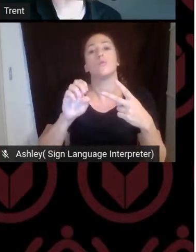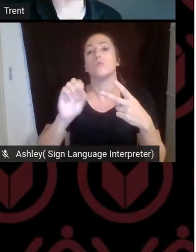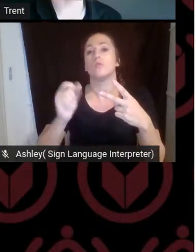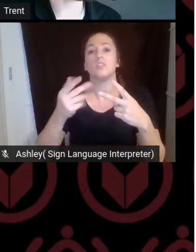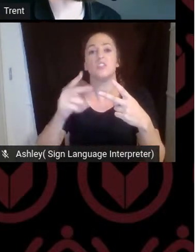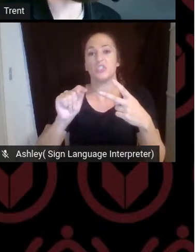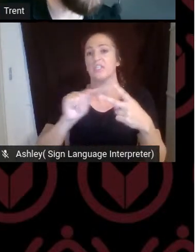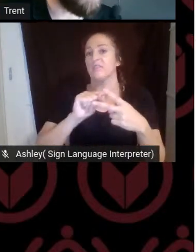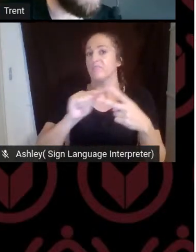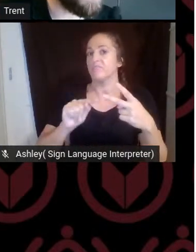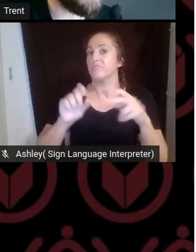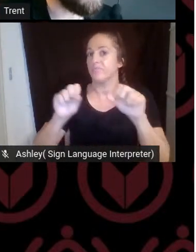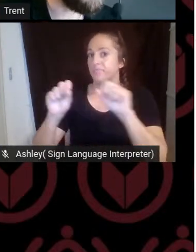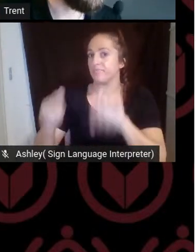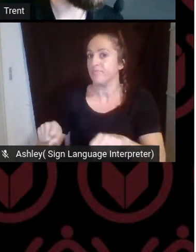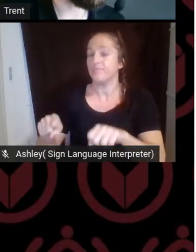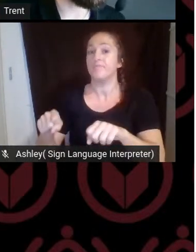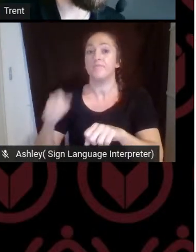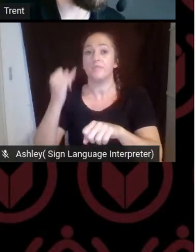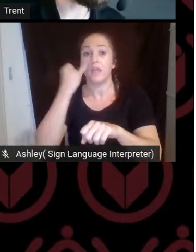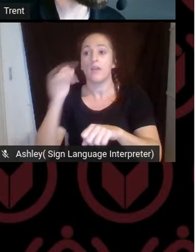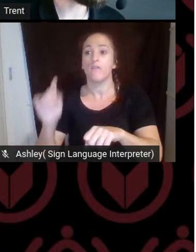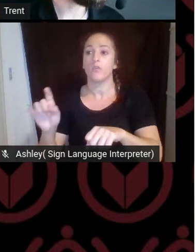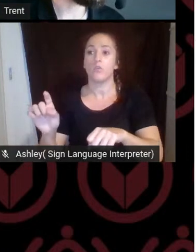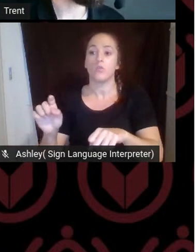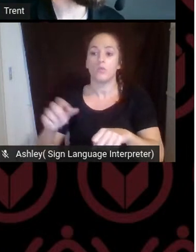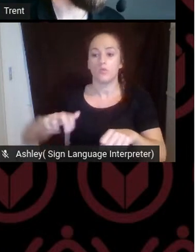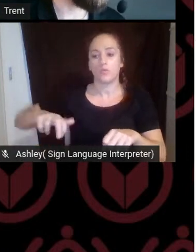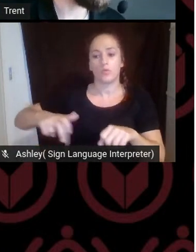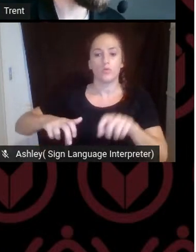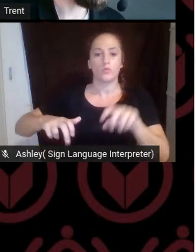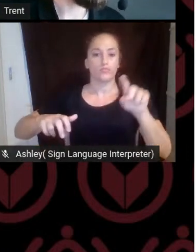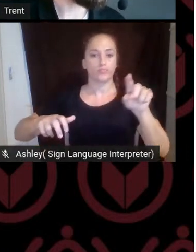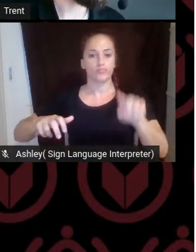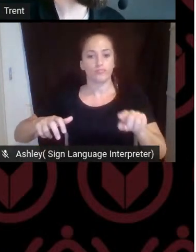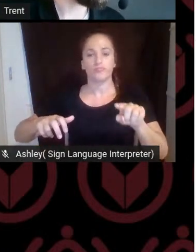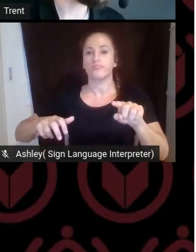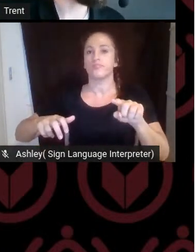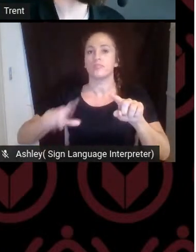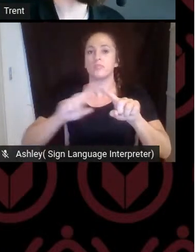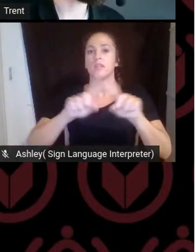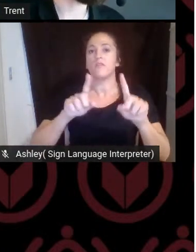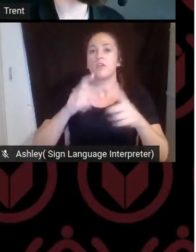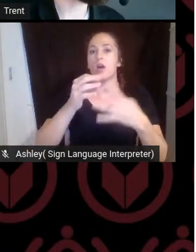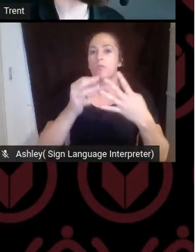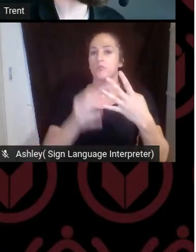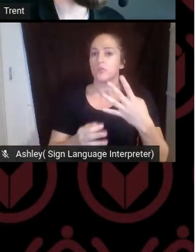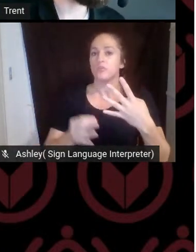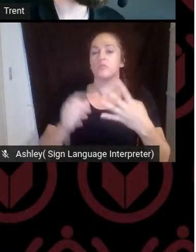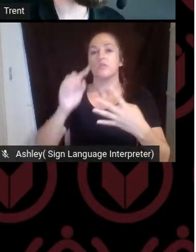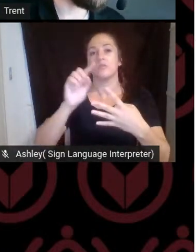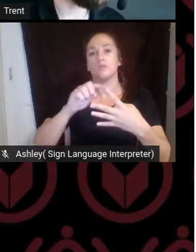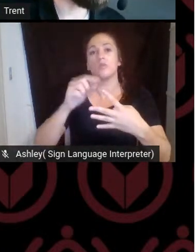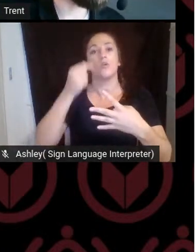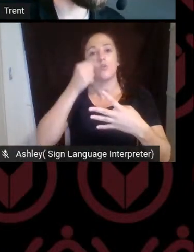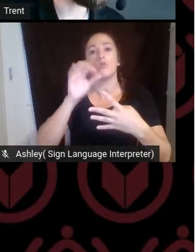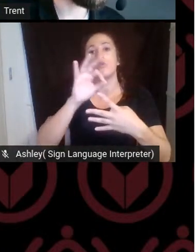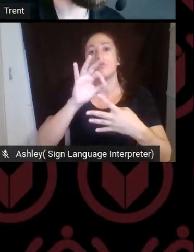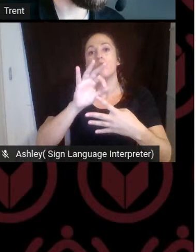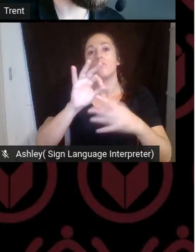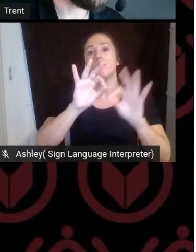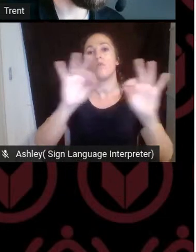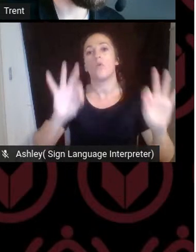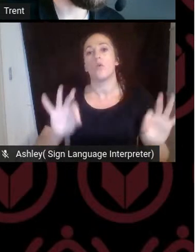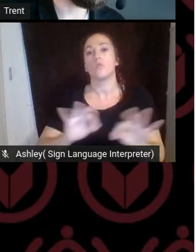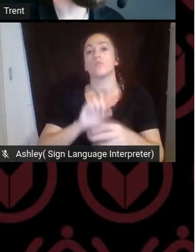it, and it will give you even more options. Google Forms, Google Drawings, all the way down the list. And this is also how you can create new